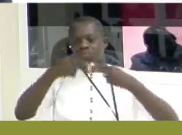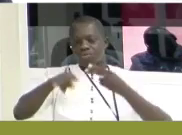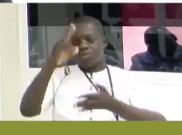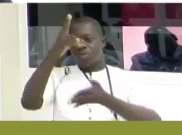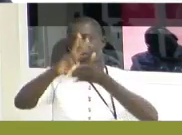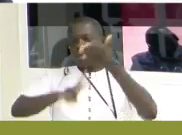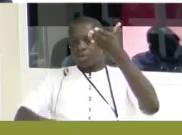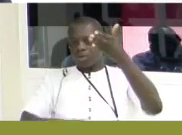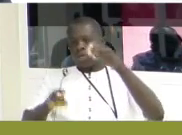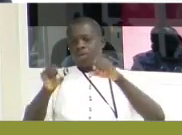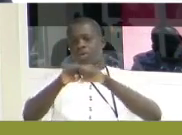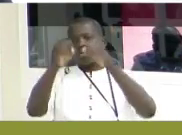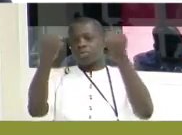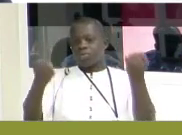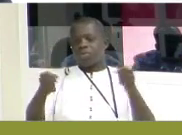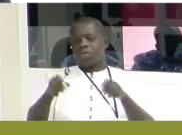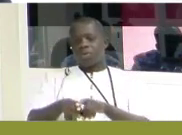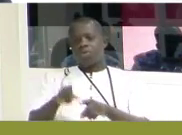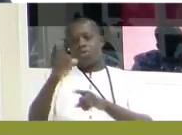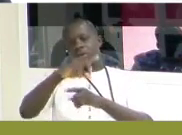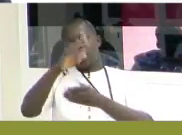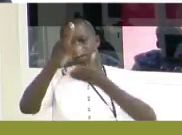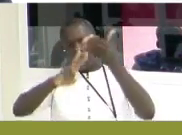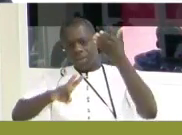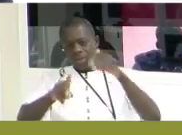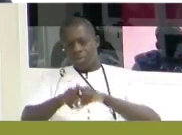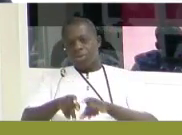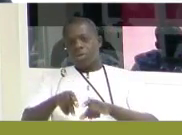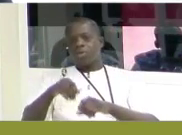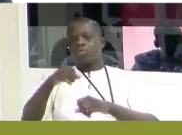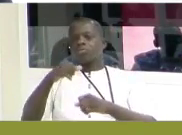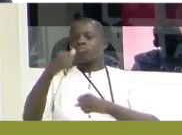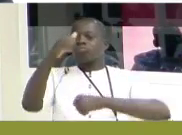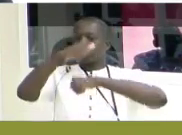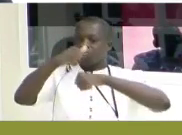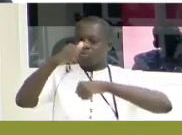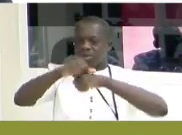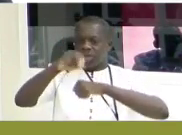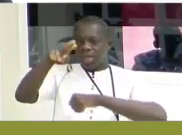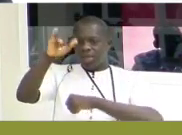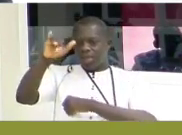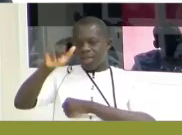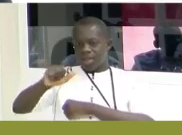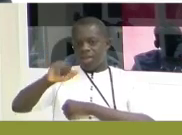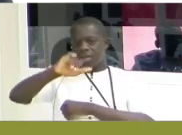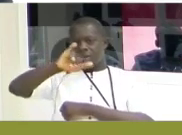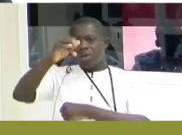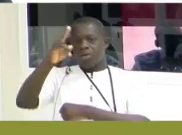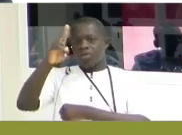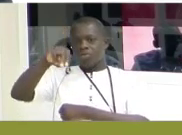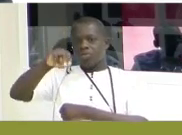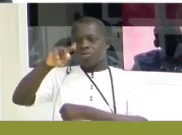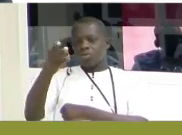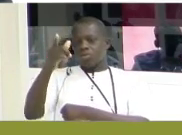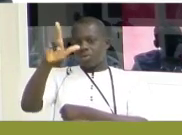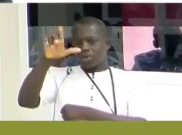writing about journalists, the NIA, the tortures and all those things, whether we are coming to meet the same thing. So we've been talking about those